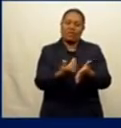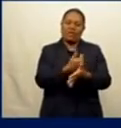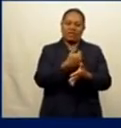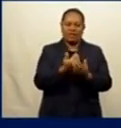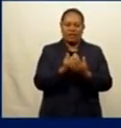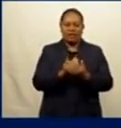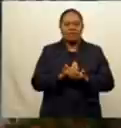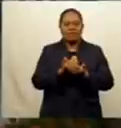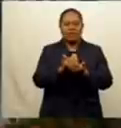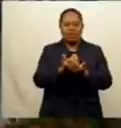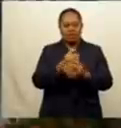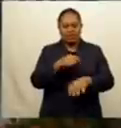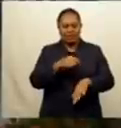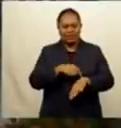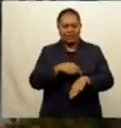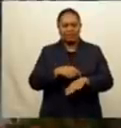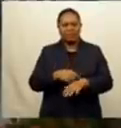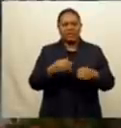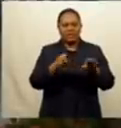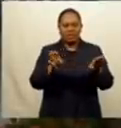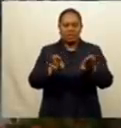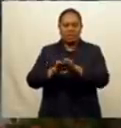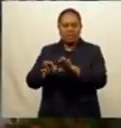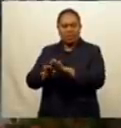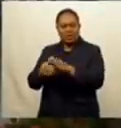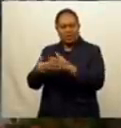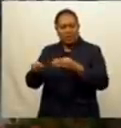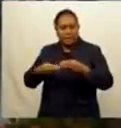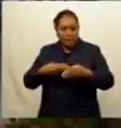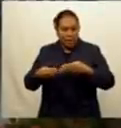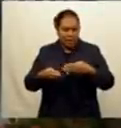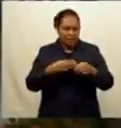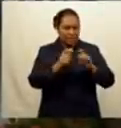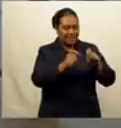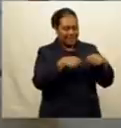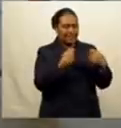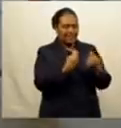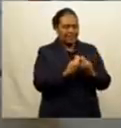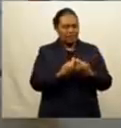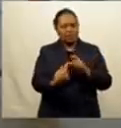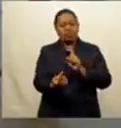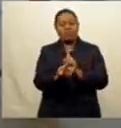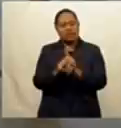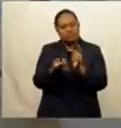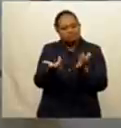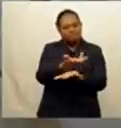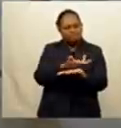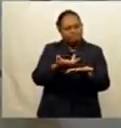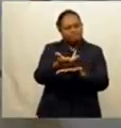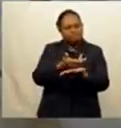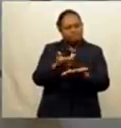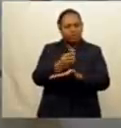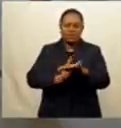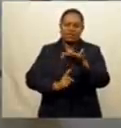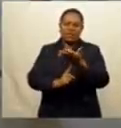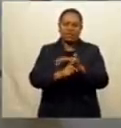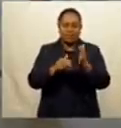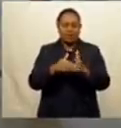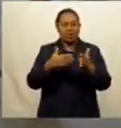yachting season. He adds their board of directors and management team are meeting regularly to discuss the ramifications of the